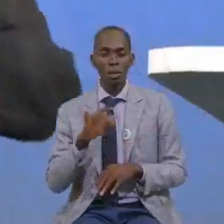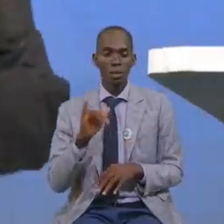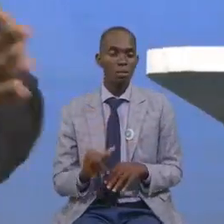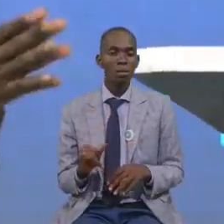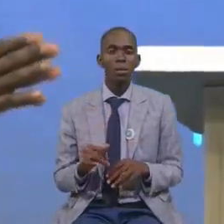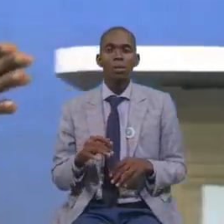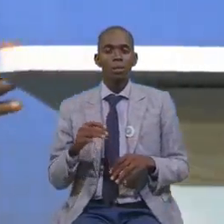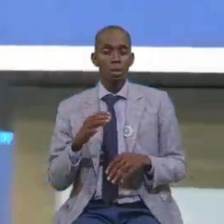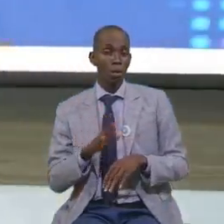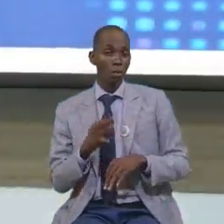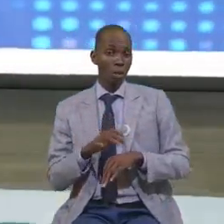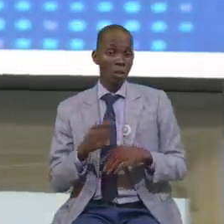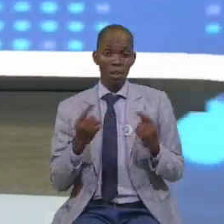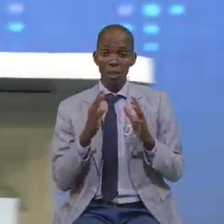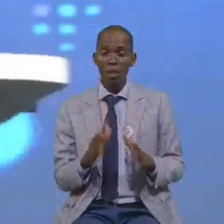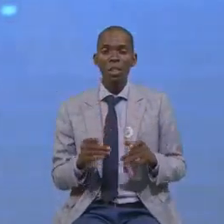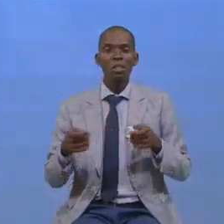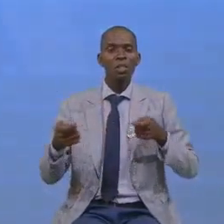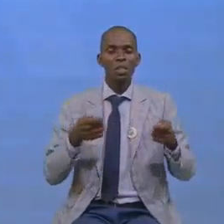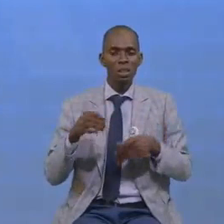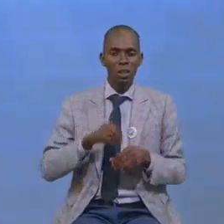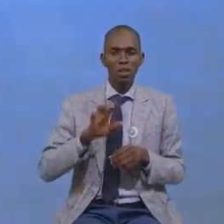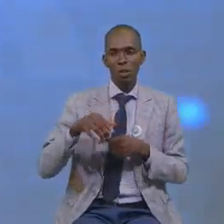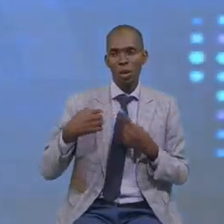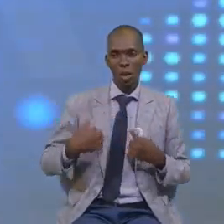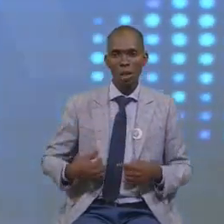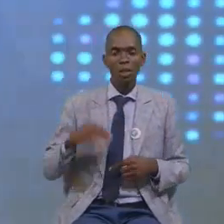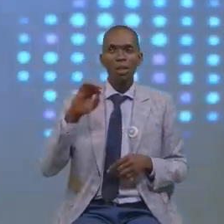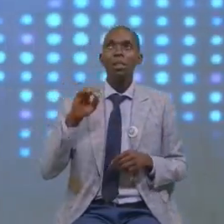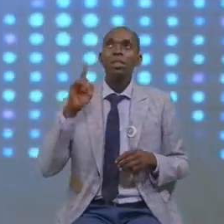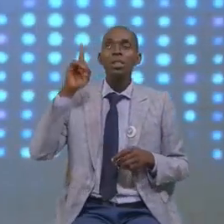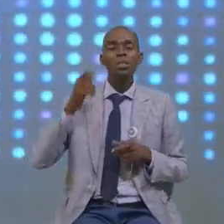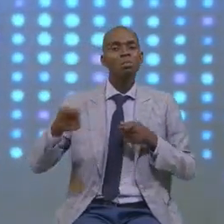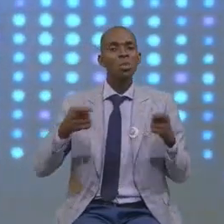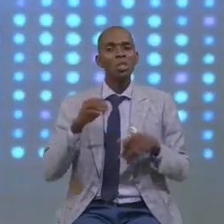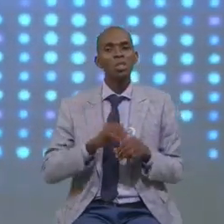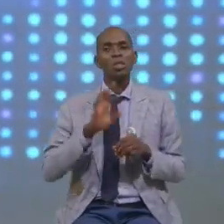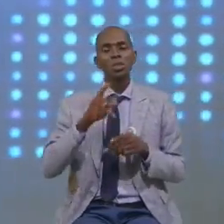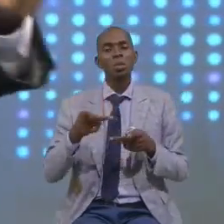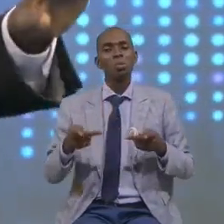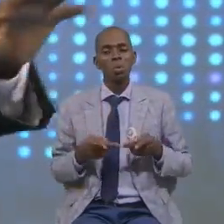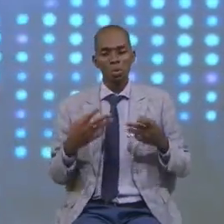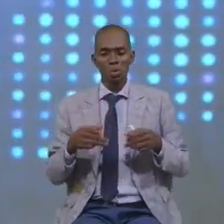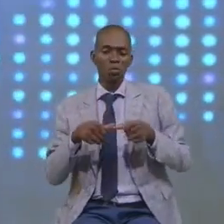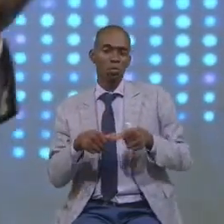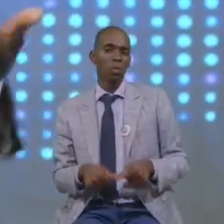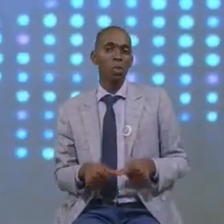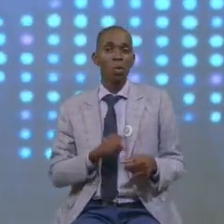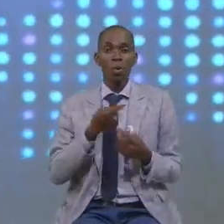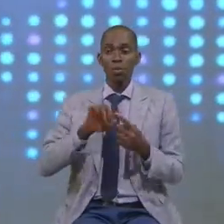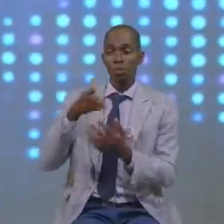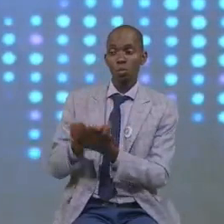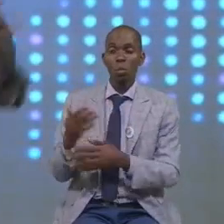our heart. He reigns in your habitation. In your habitation, and when you get back home, that's